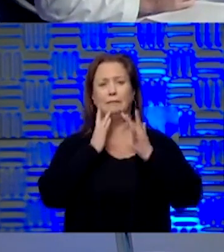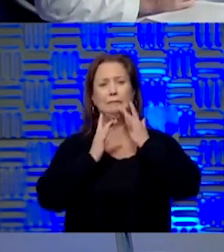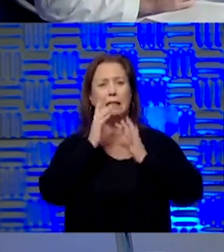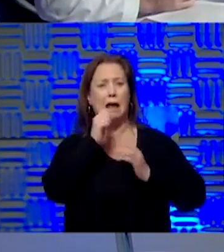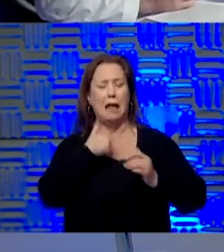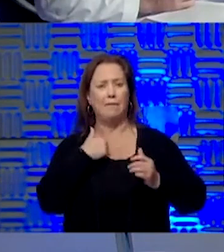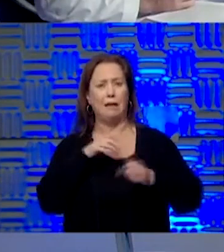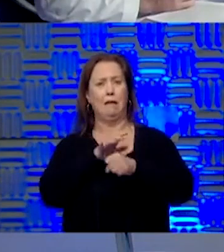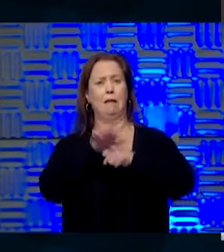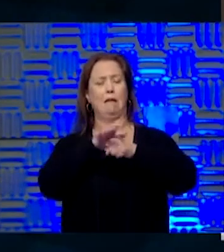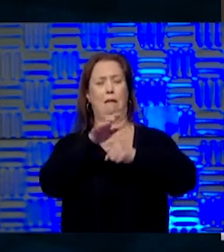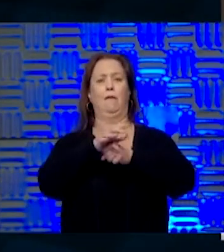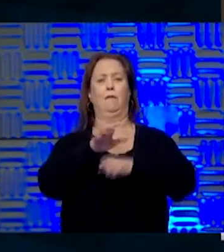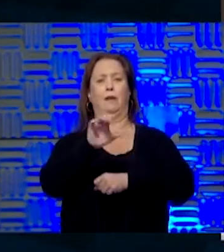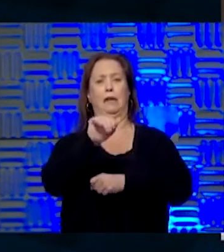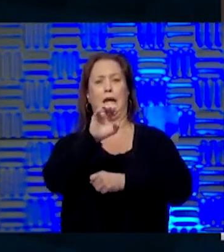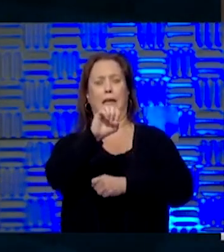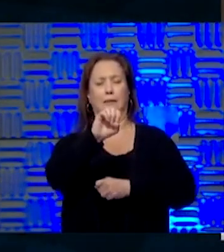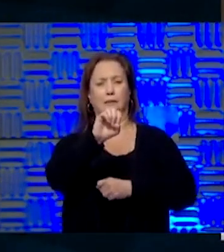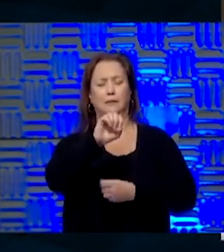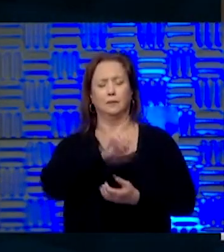there.